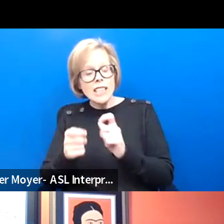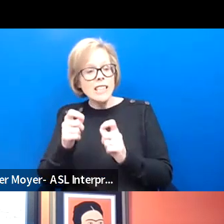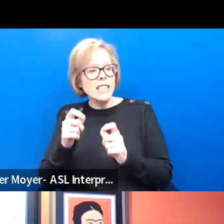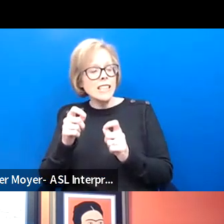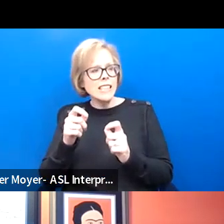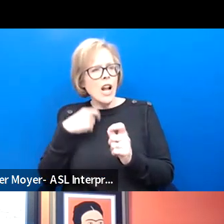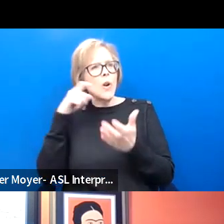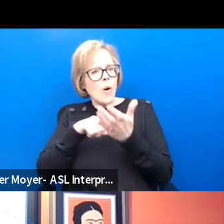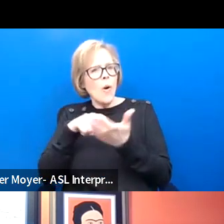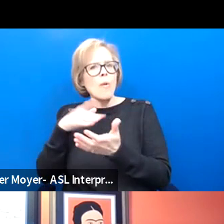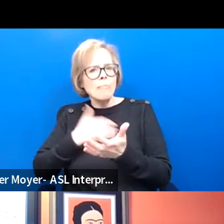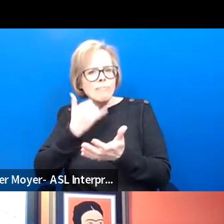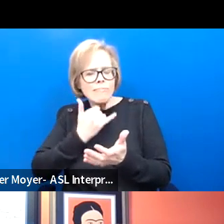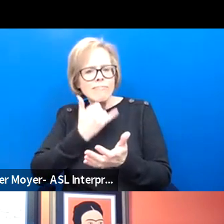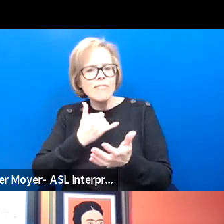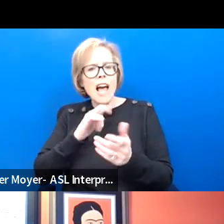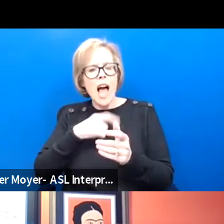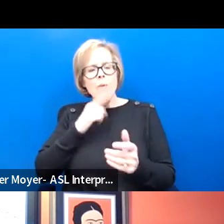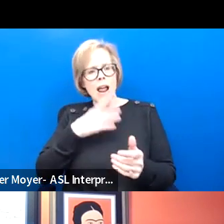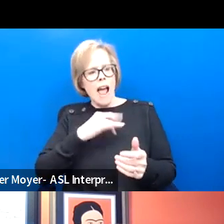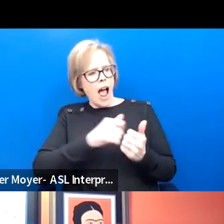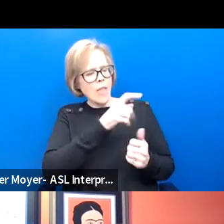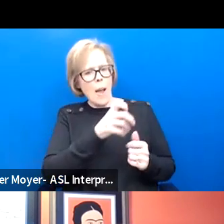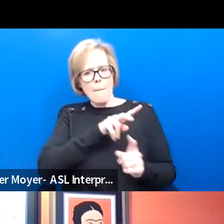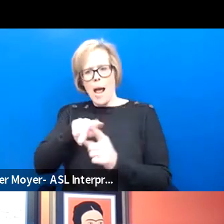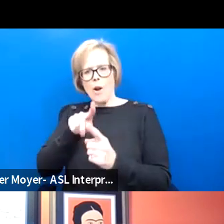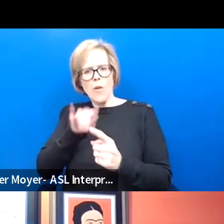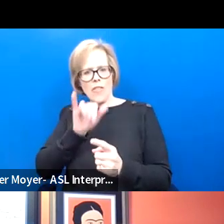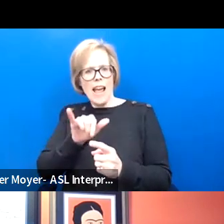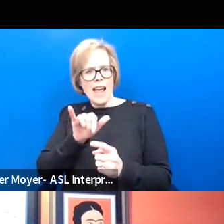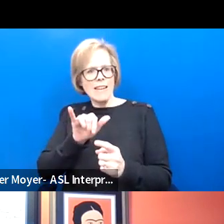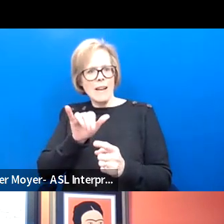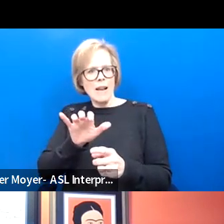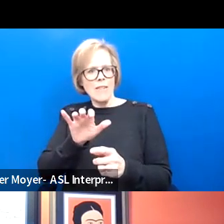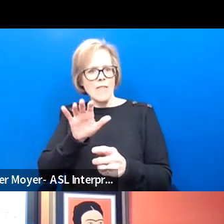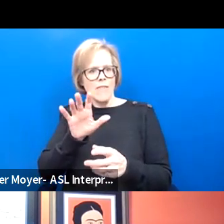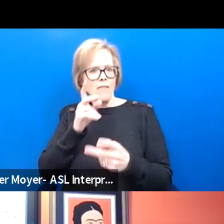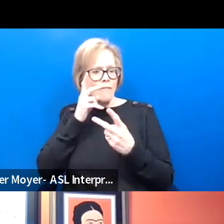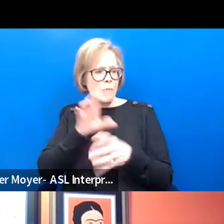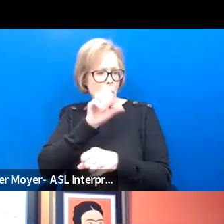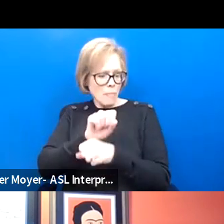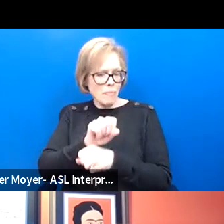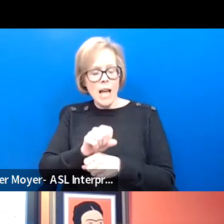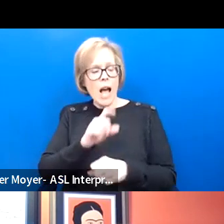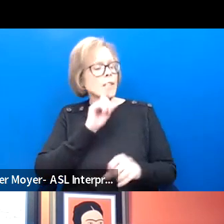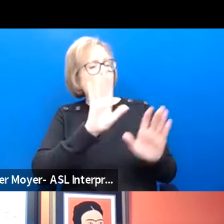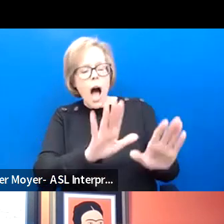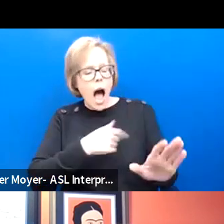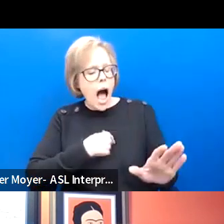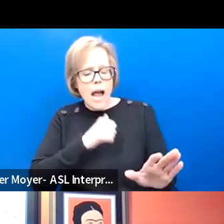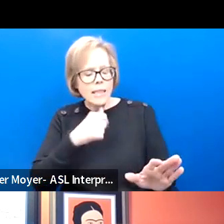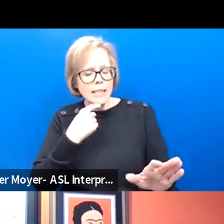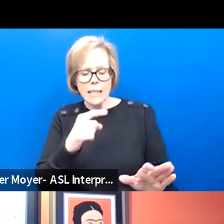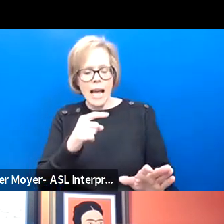not correct. And I really like the way that they apply themselves to the visit, that if I do say, oh, I didn't say birth control, I just